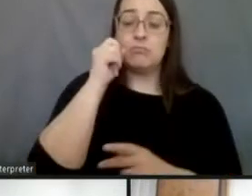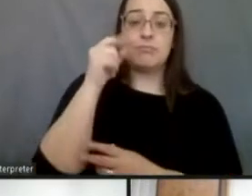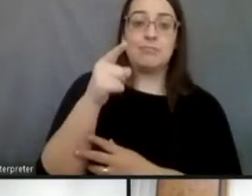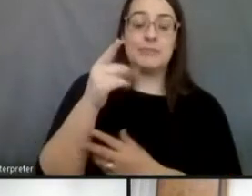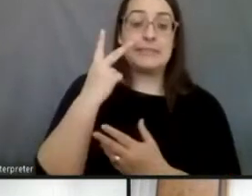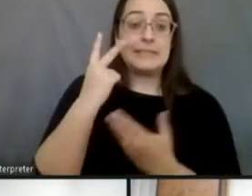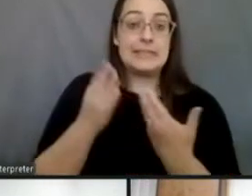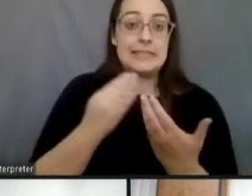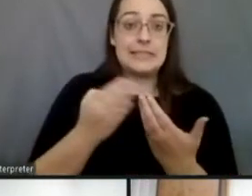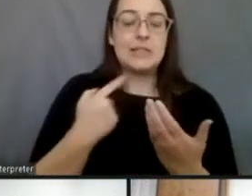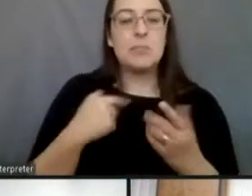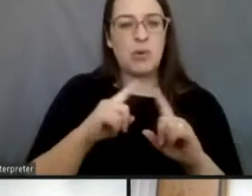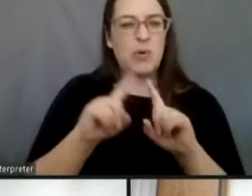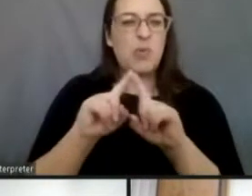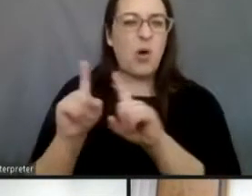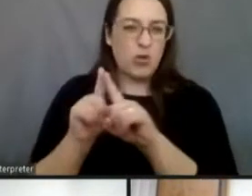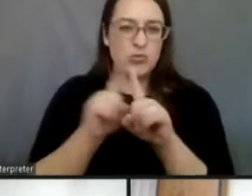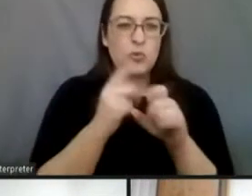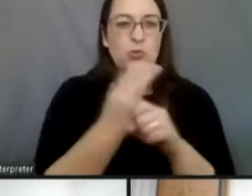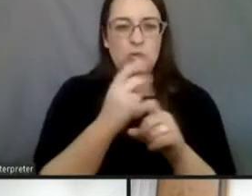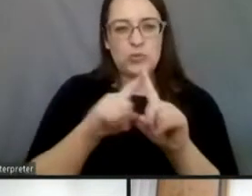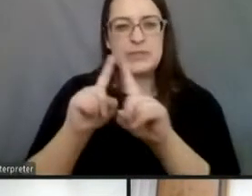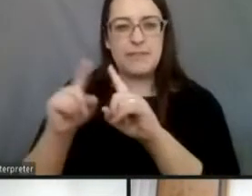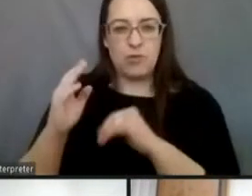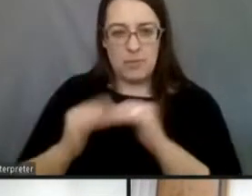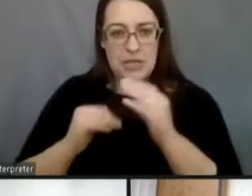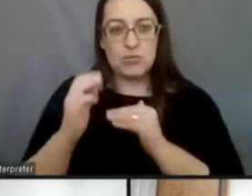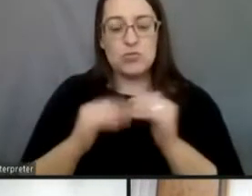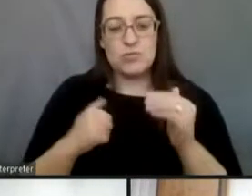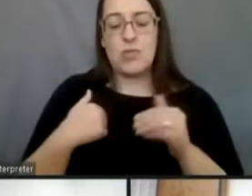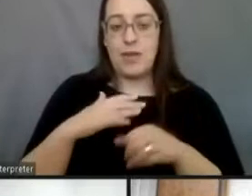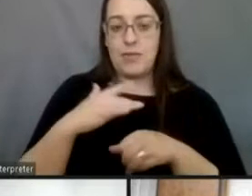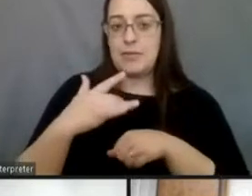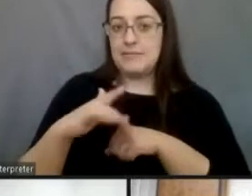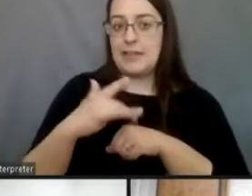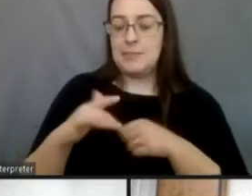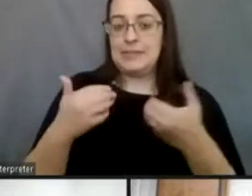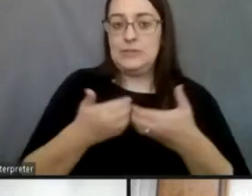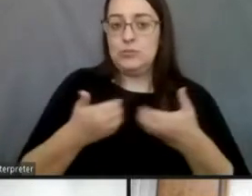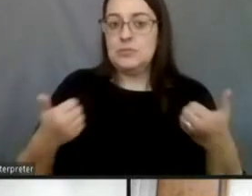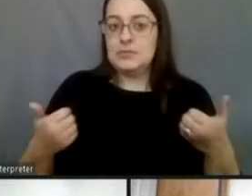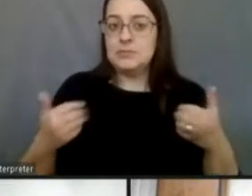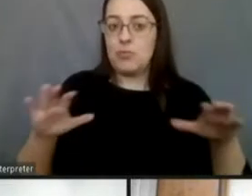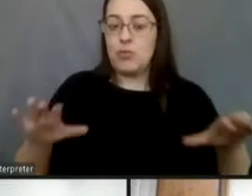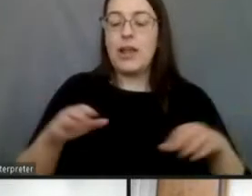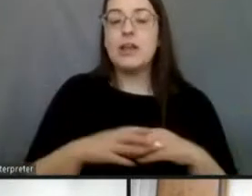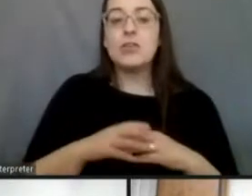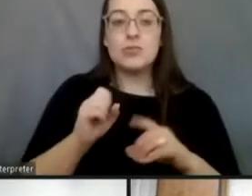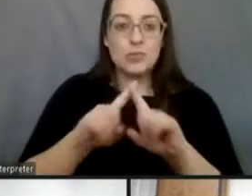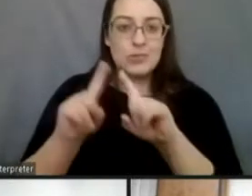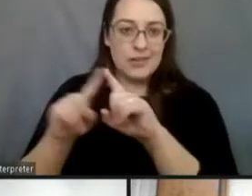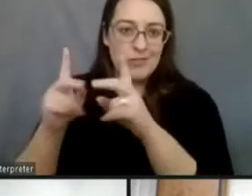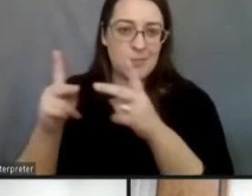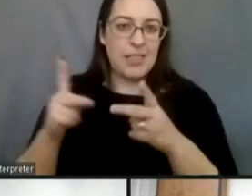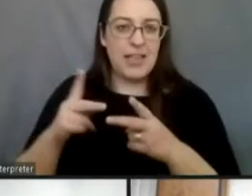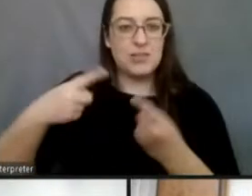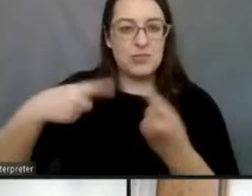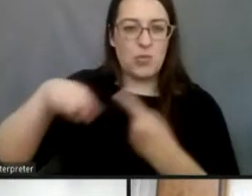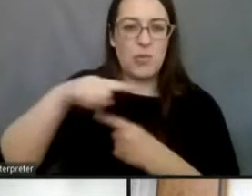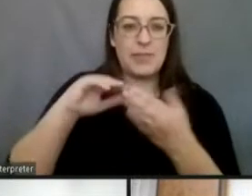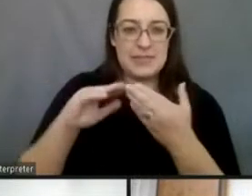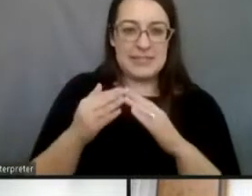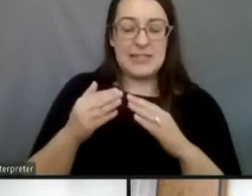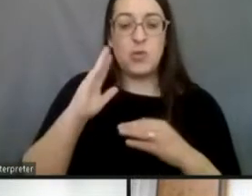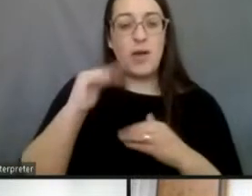we'll be using different facilities so that we'll have adequate space to serve patients, so different locations around the city. And